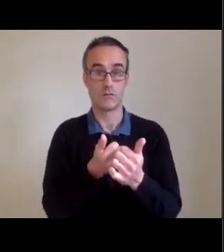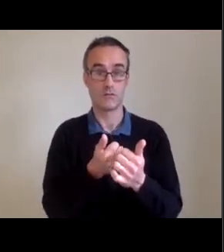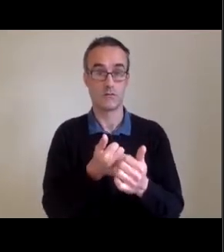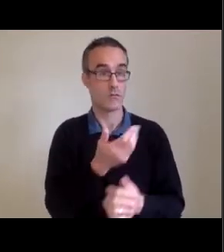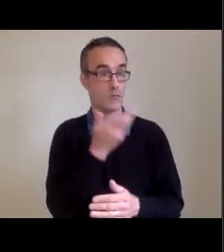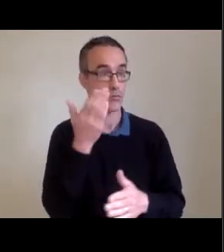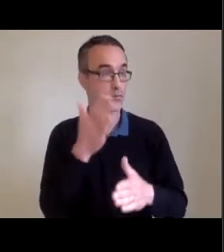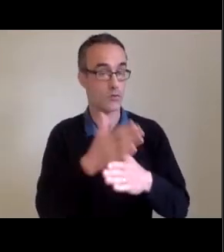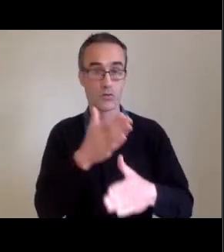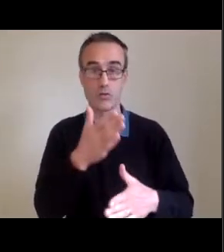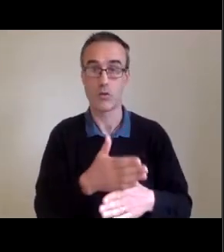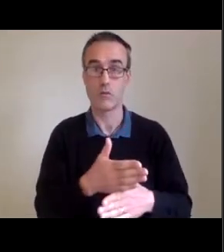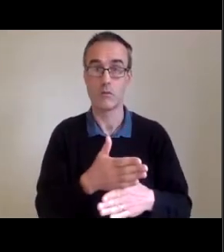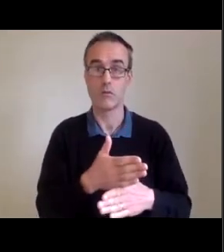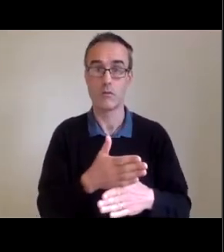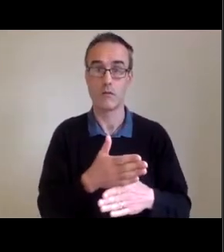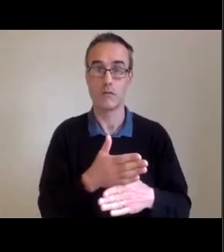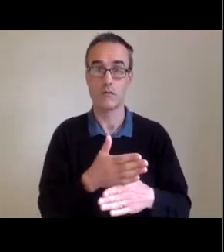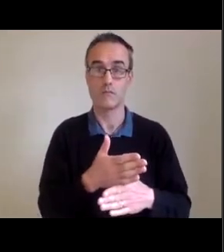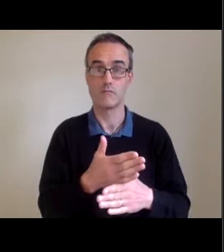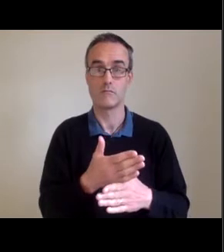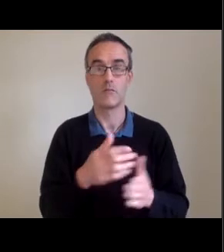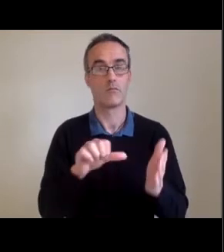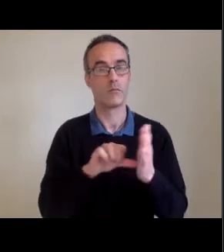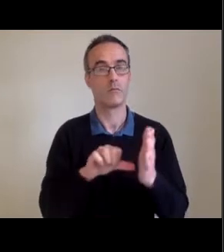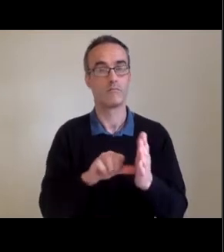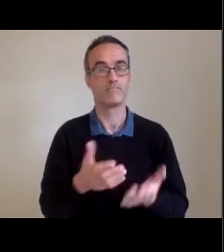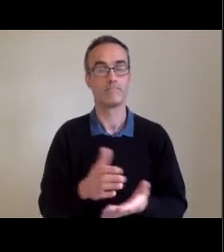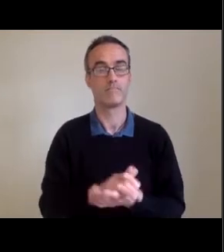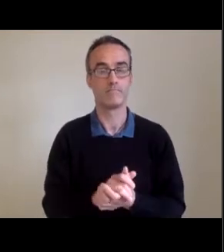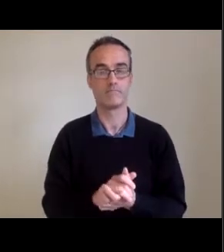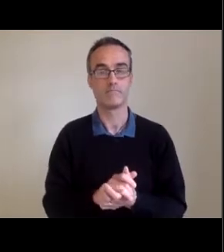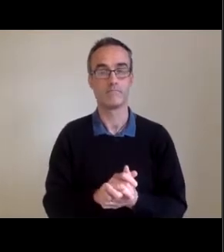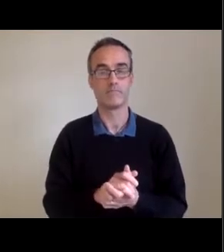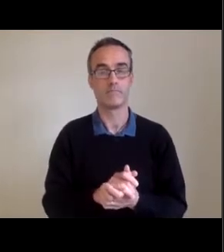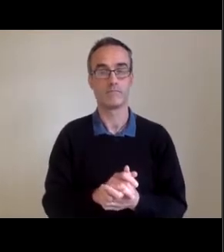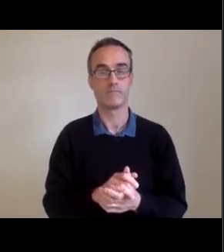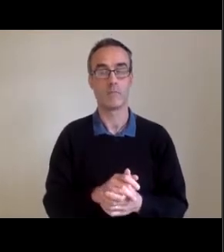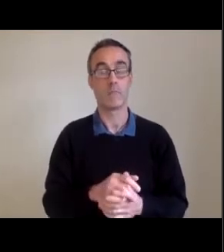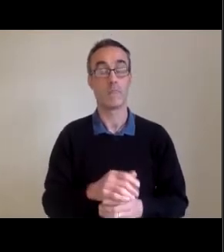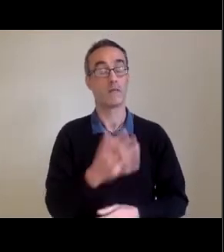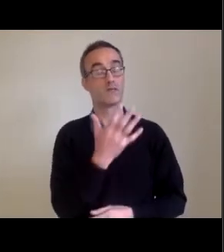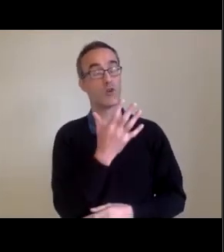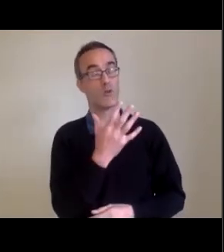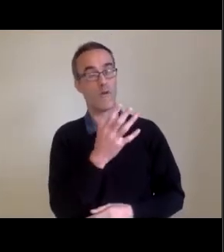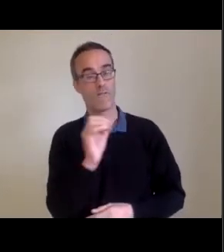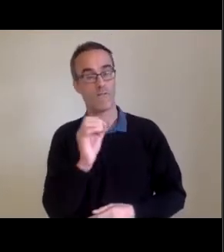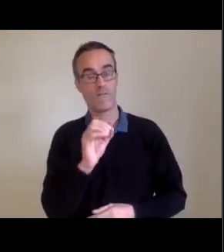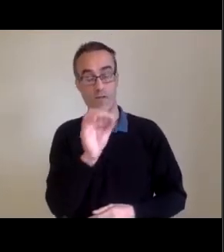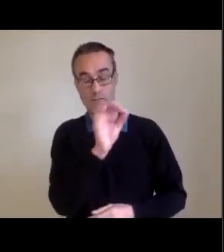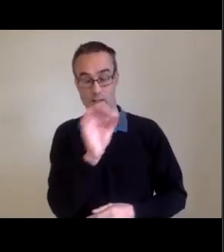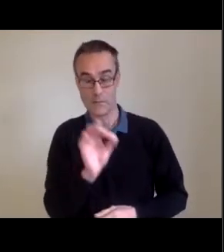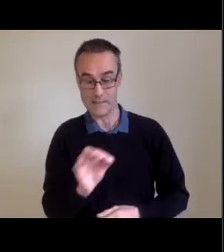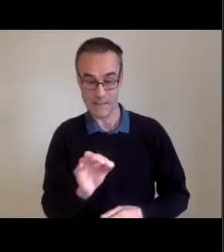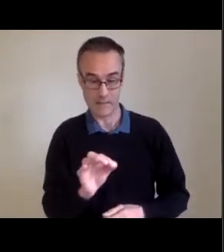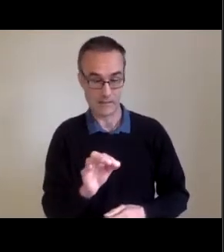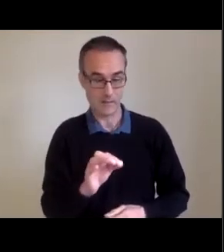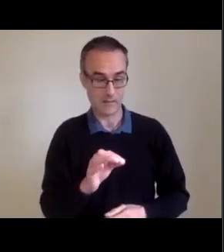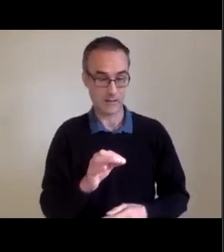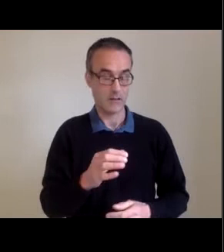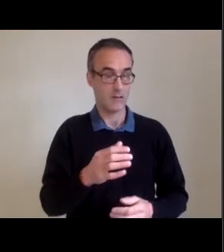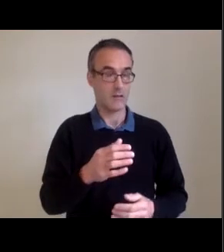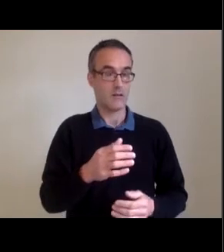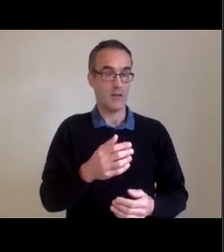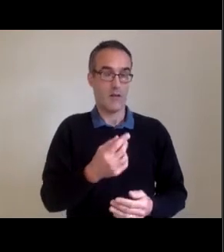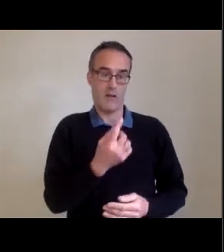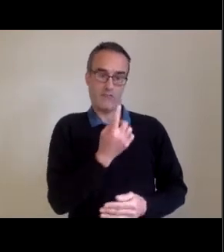job, we find only about 20% that are self-sponsoring. When they can't find a job, the majority of the